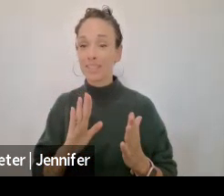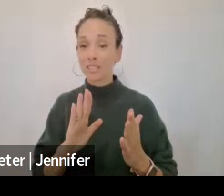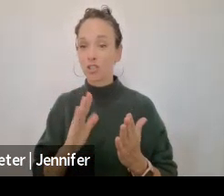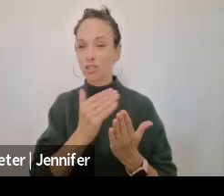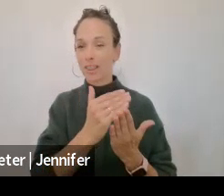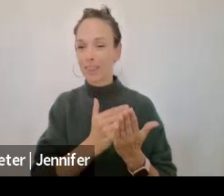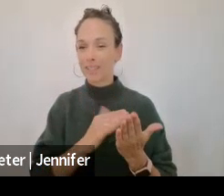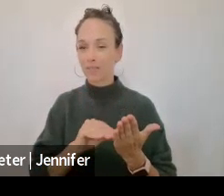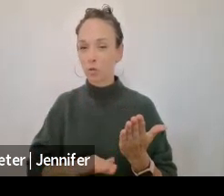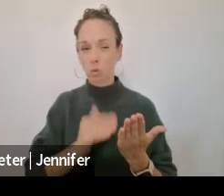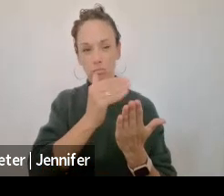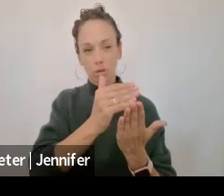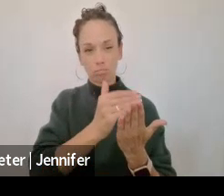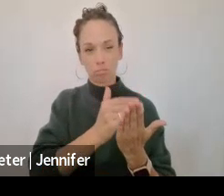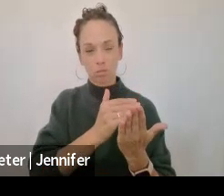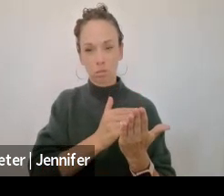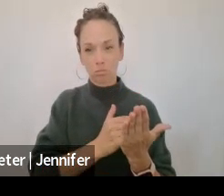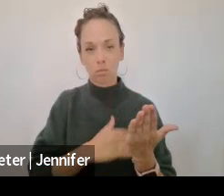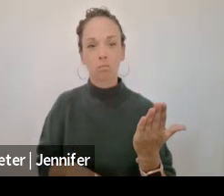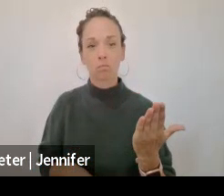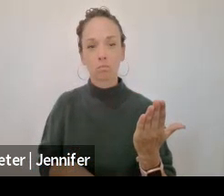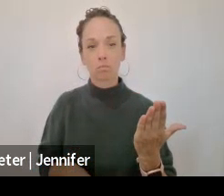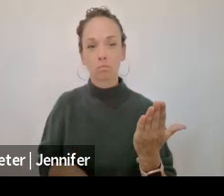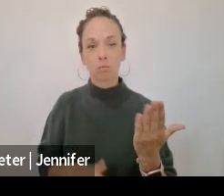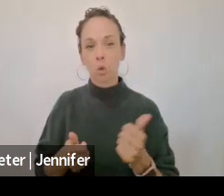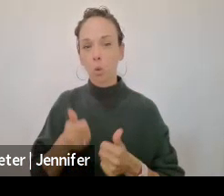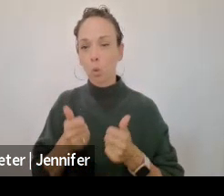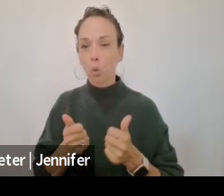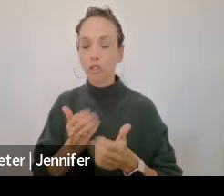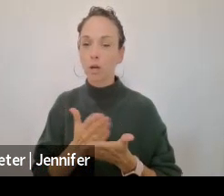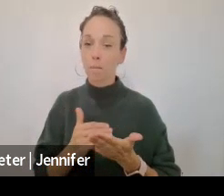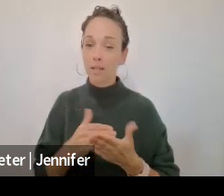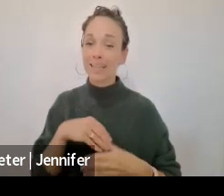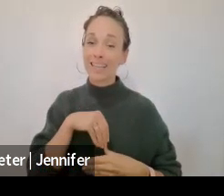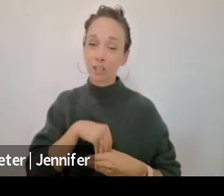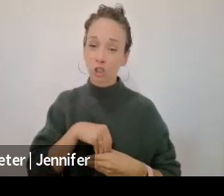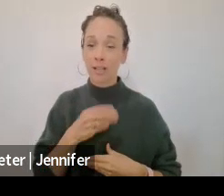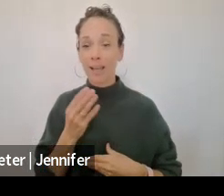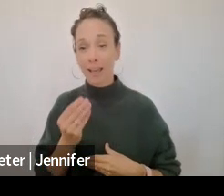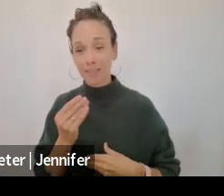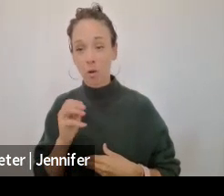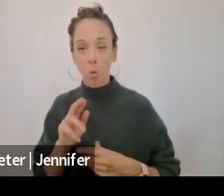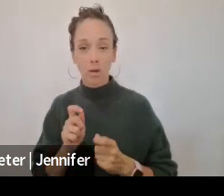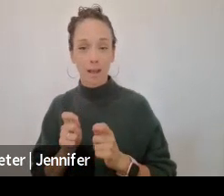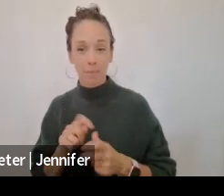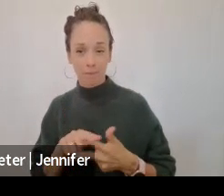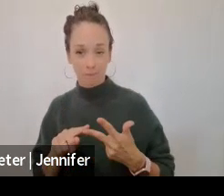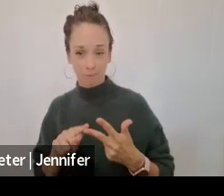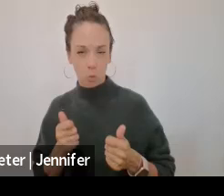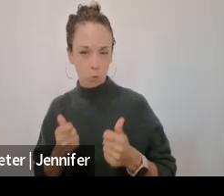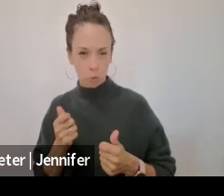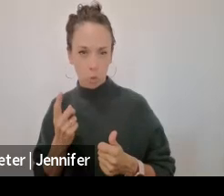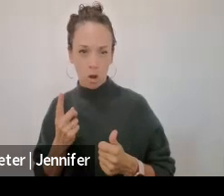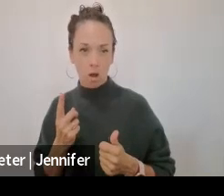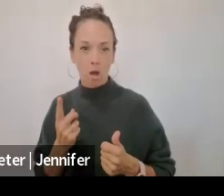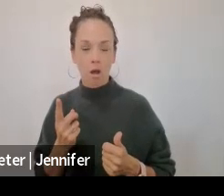which composites, internalizing, externalizing, or adaptive behavior, these students are how